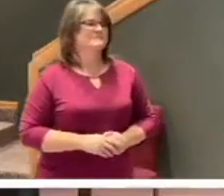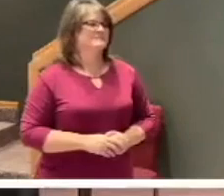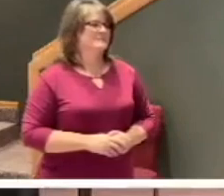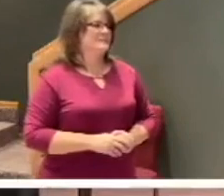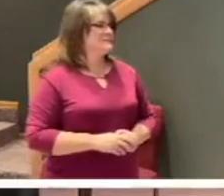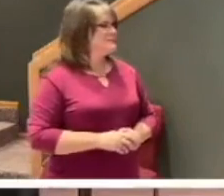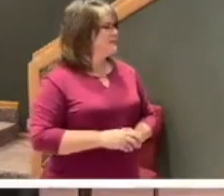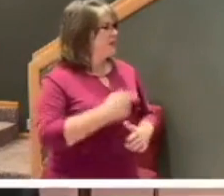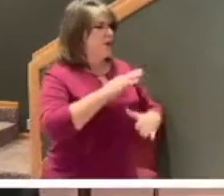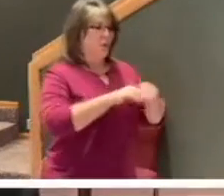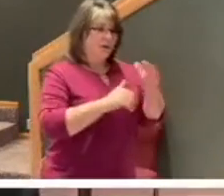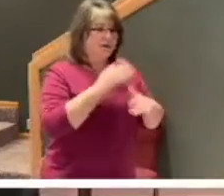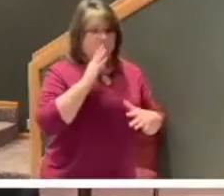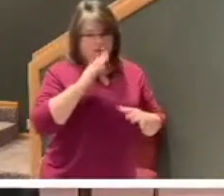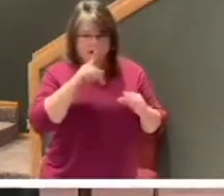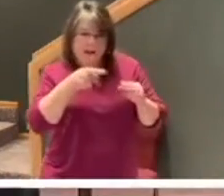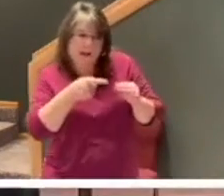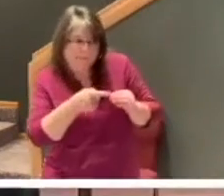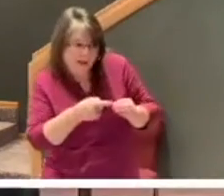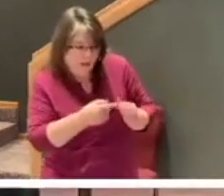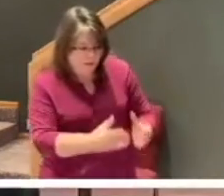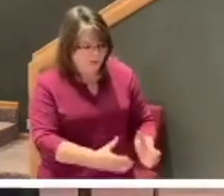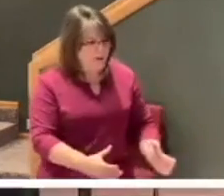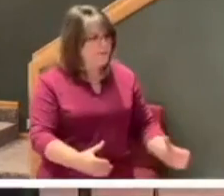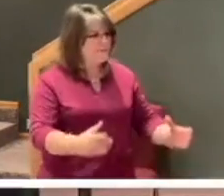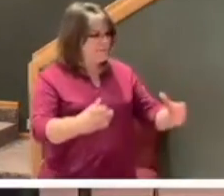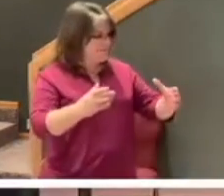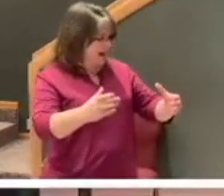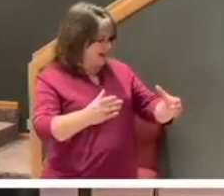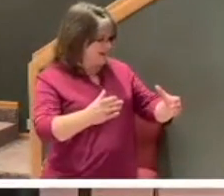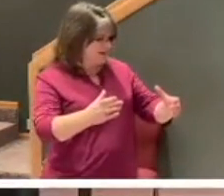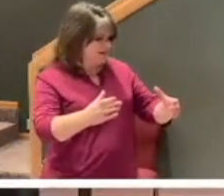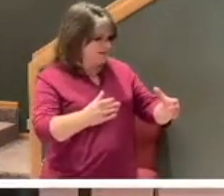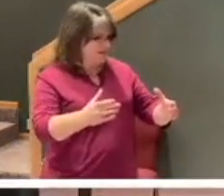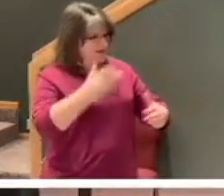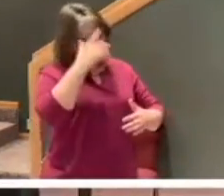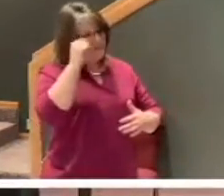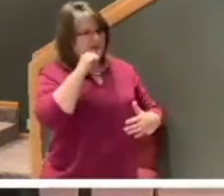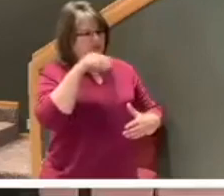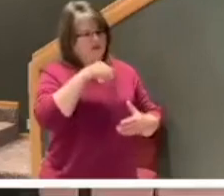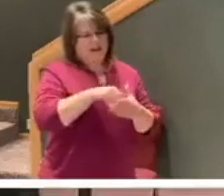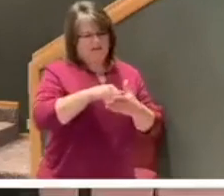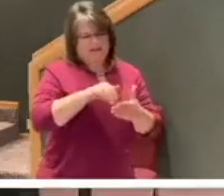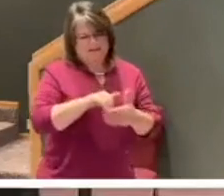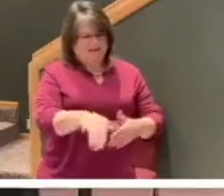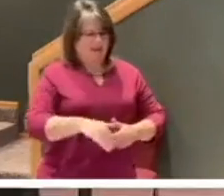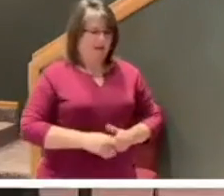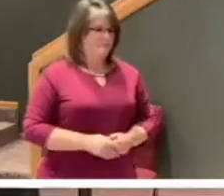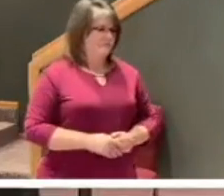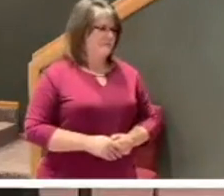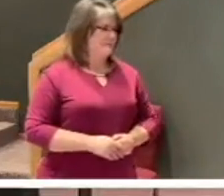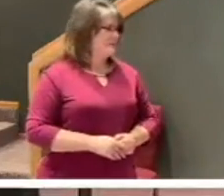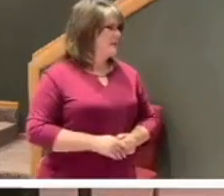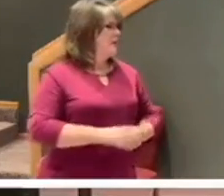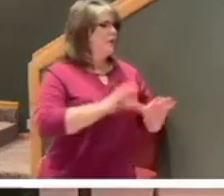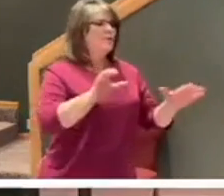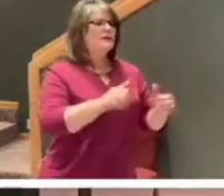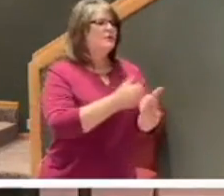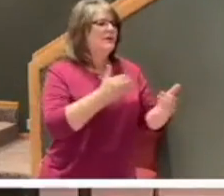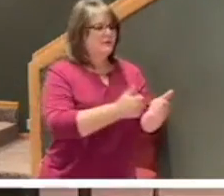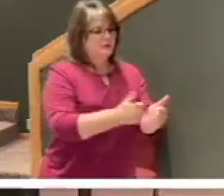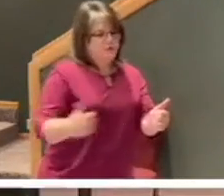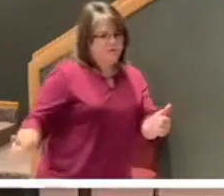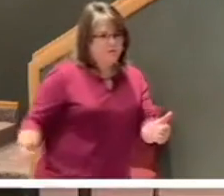You know, we're comfortable with talking about the bucket because we're not invested in it. We do everything to